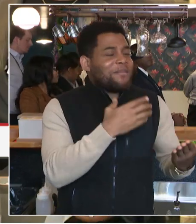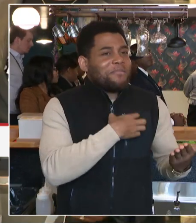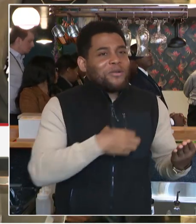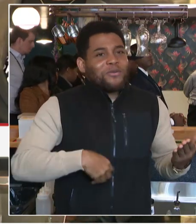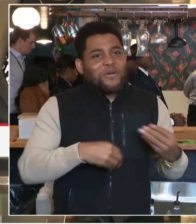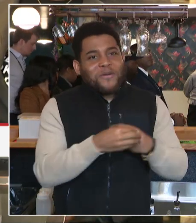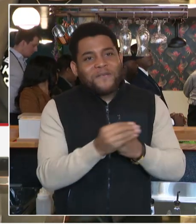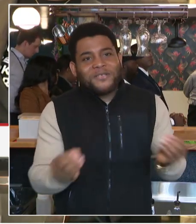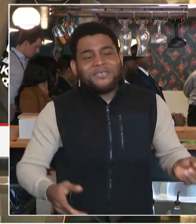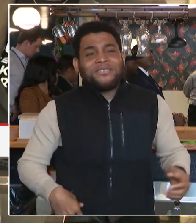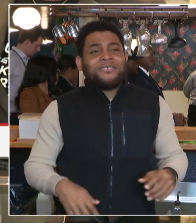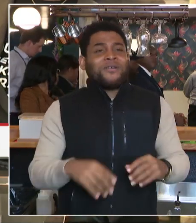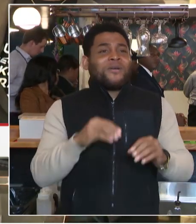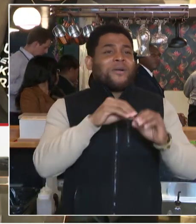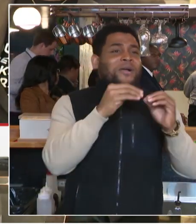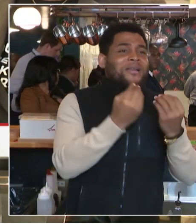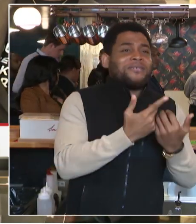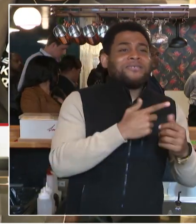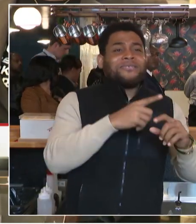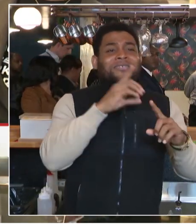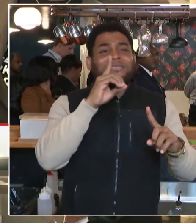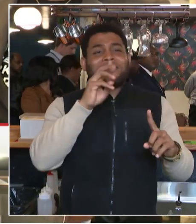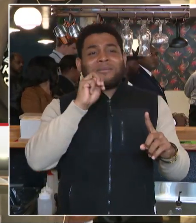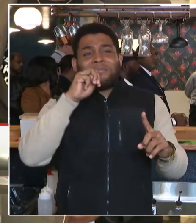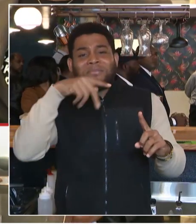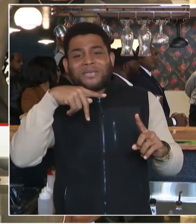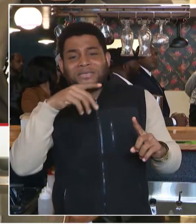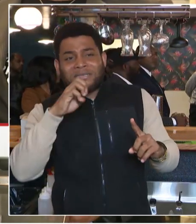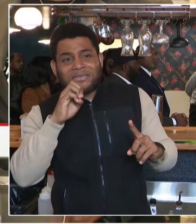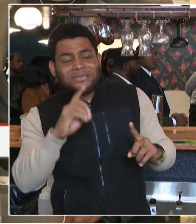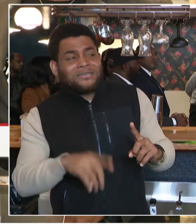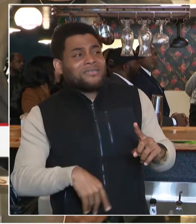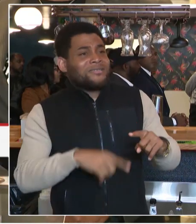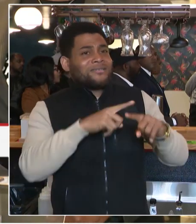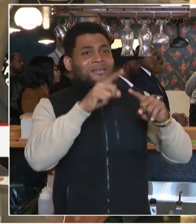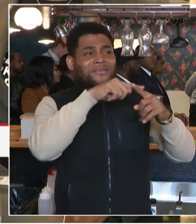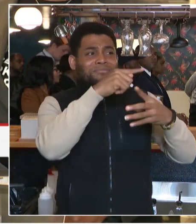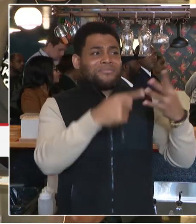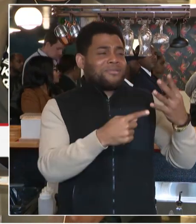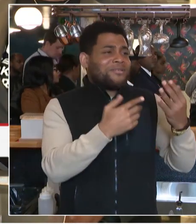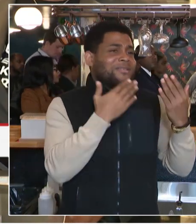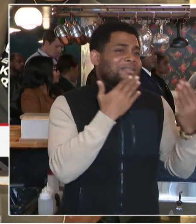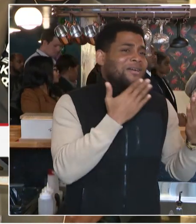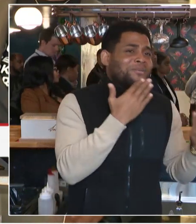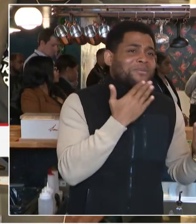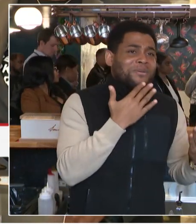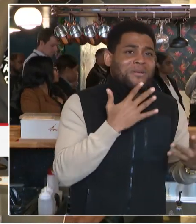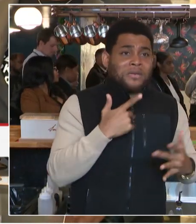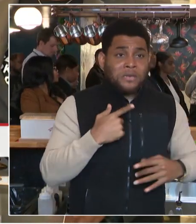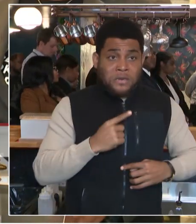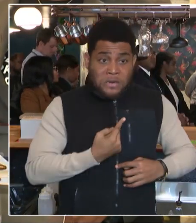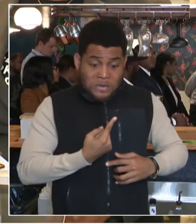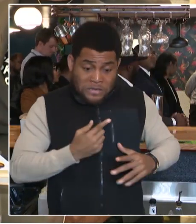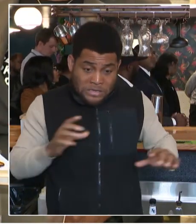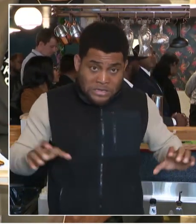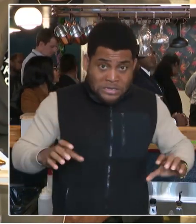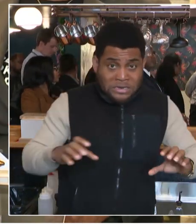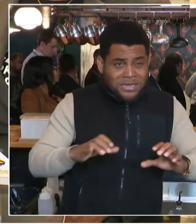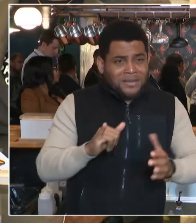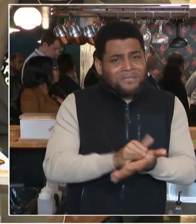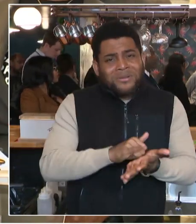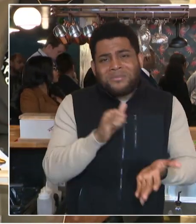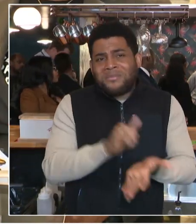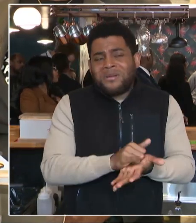who has made this process possible. We have not done it by ourselves. So we need each of you to know DMV Black Restaurant Week